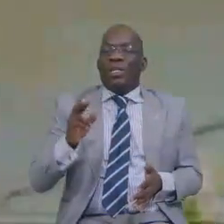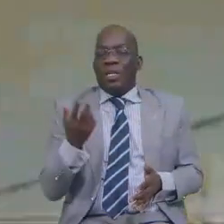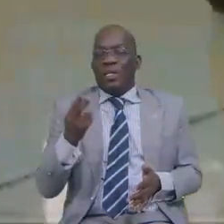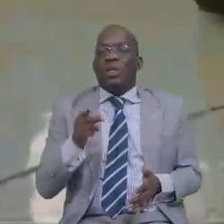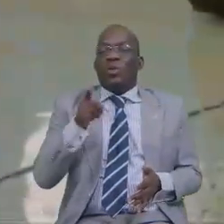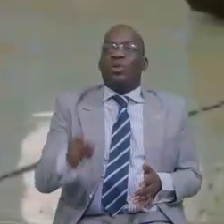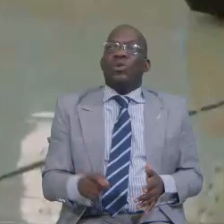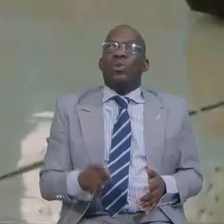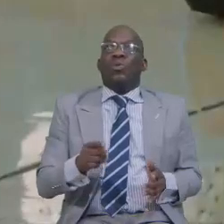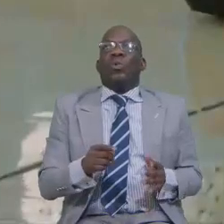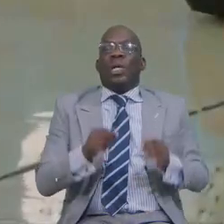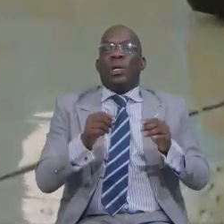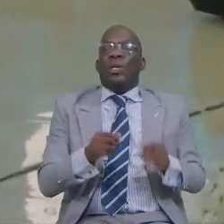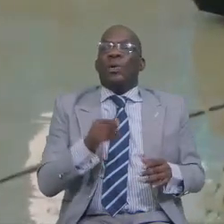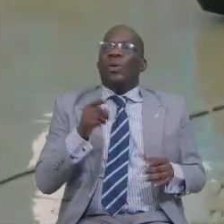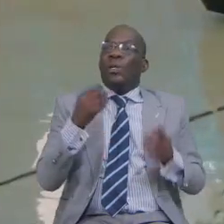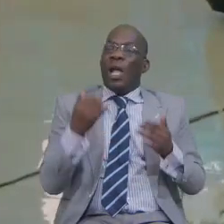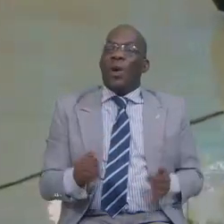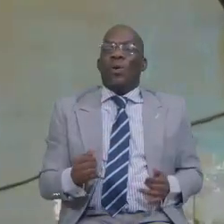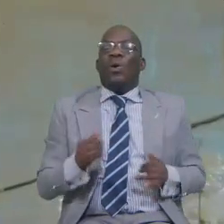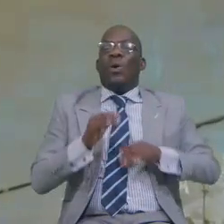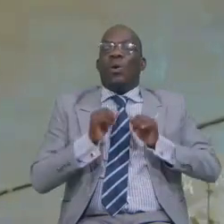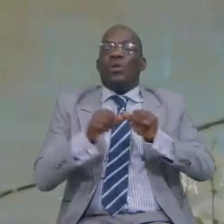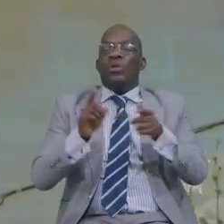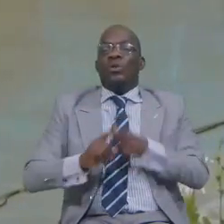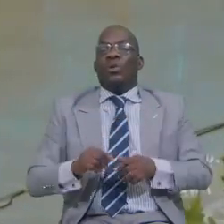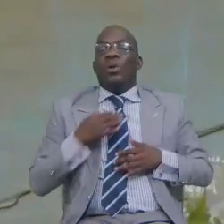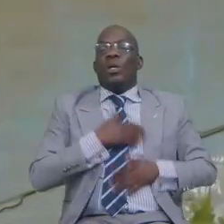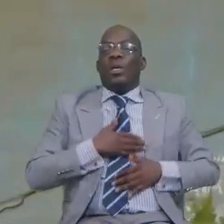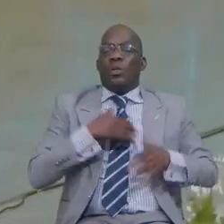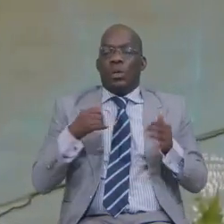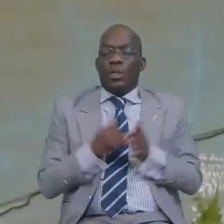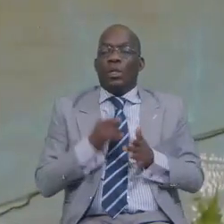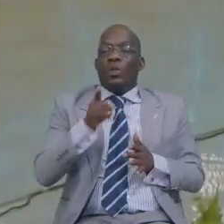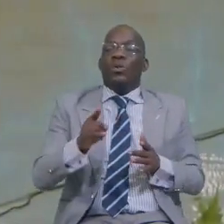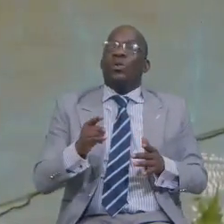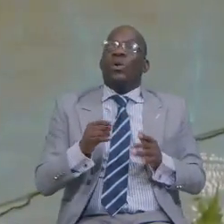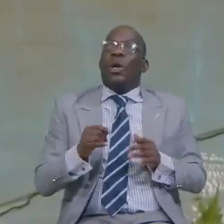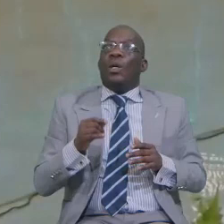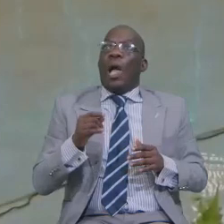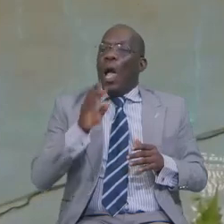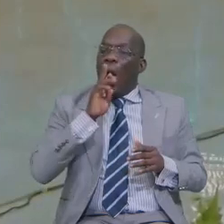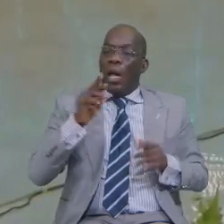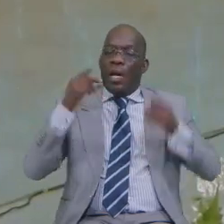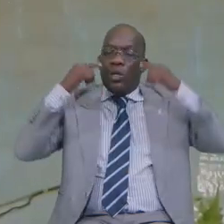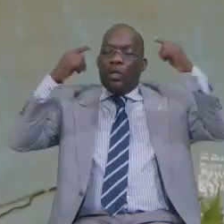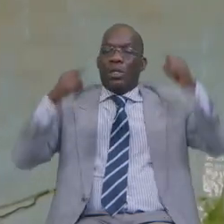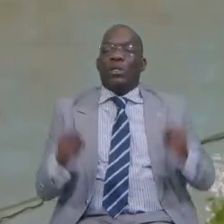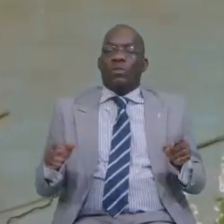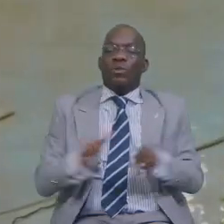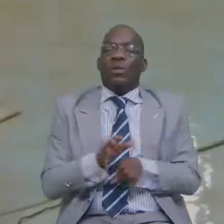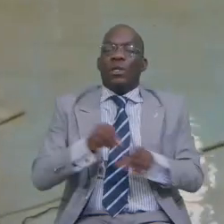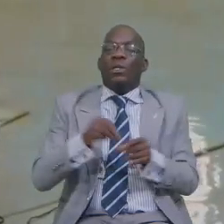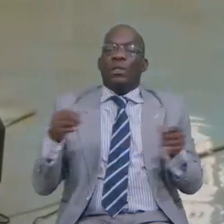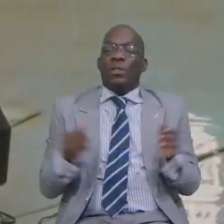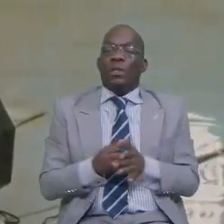You keep on doing that and you enjoy that. And you're successful in that. When you now hear that what you should